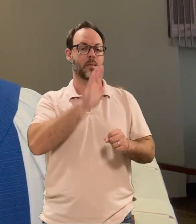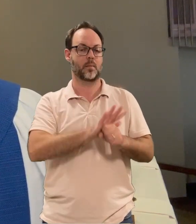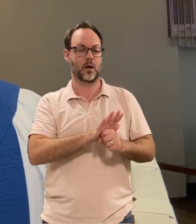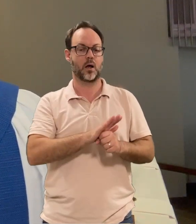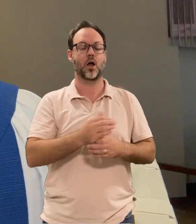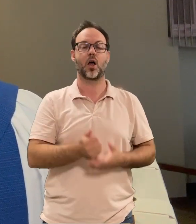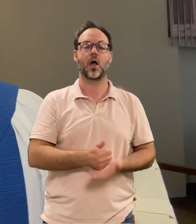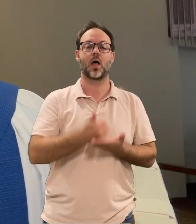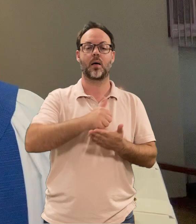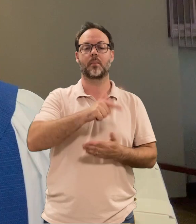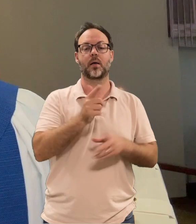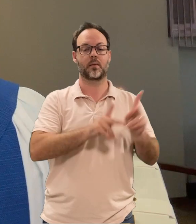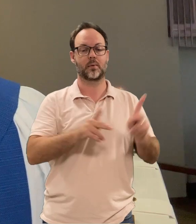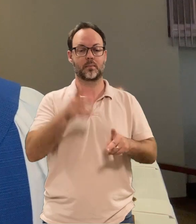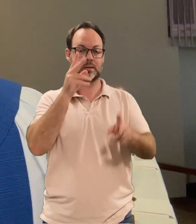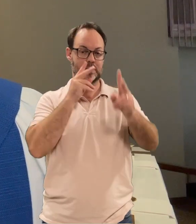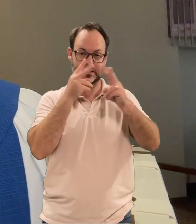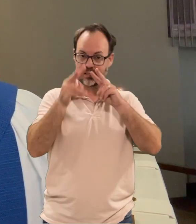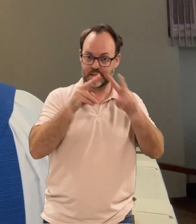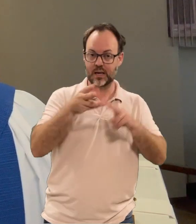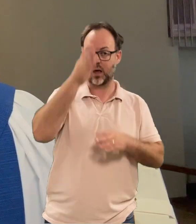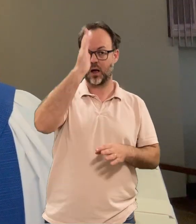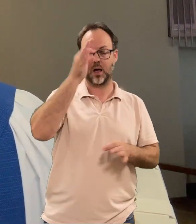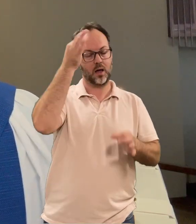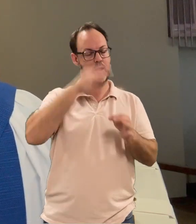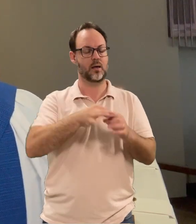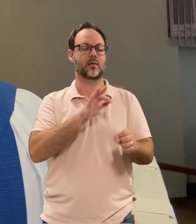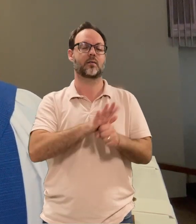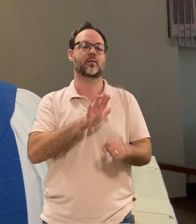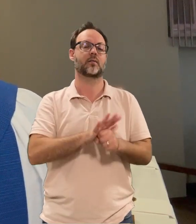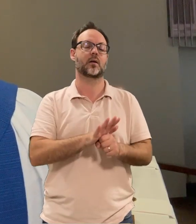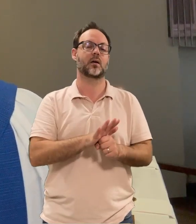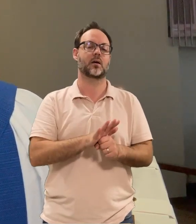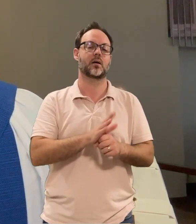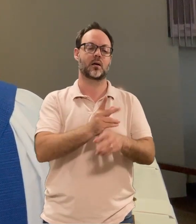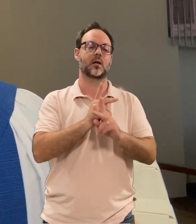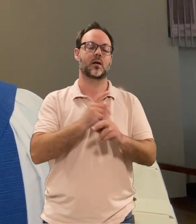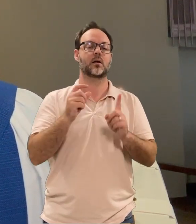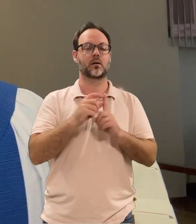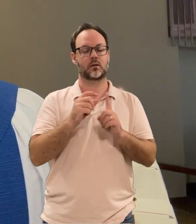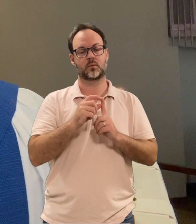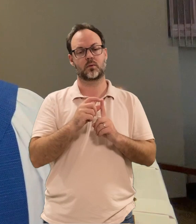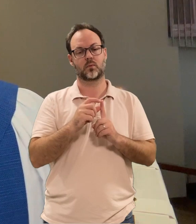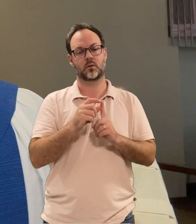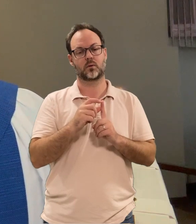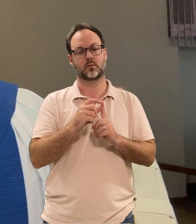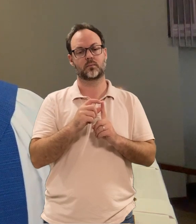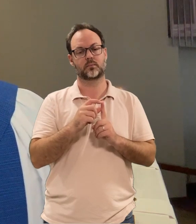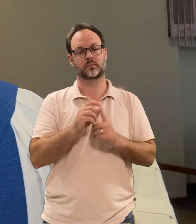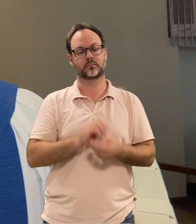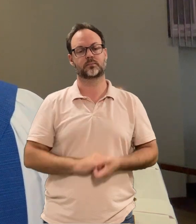God's promises. You can help other people see that God is faithful and he keeps his